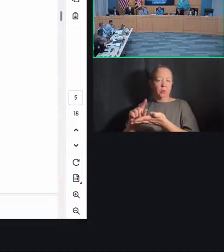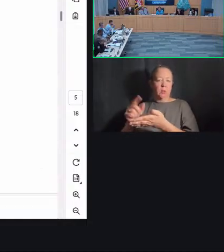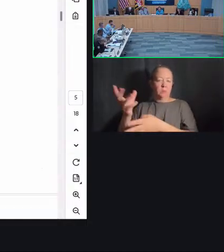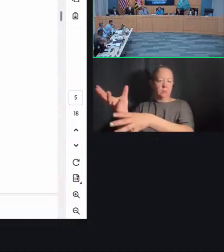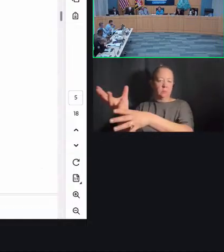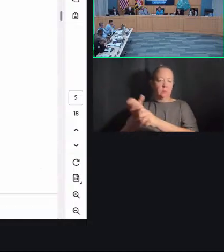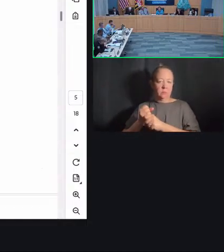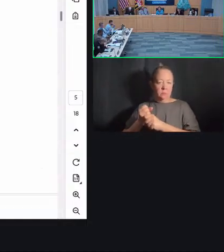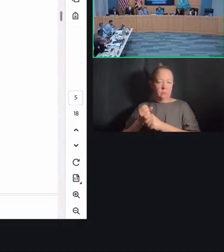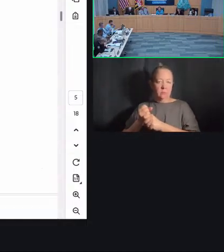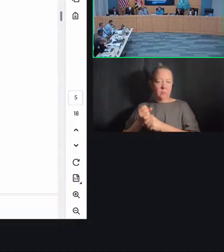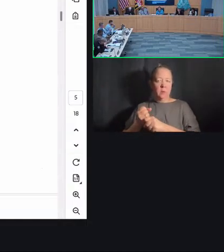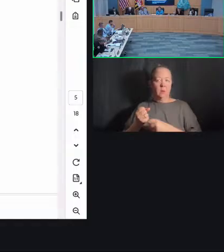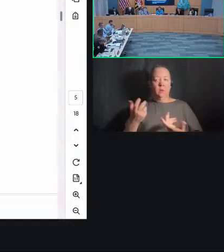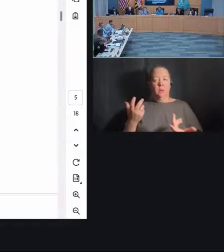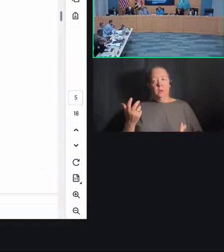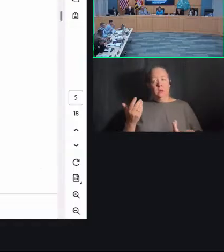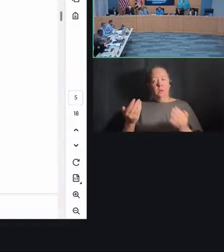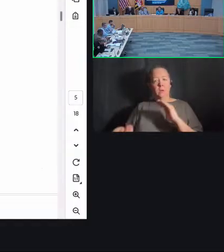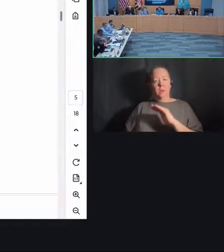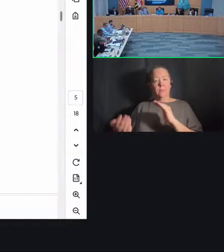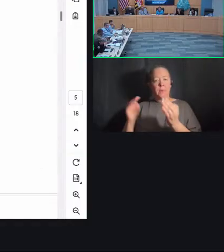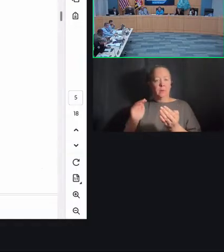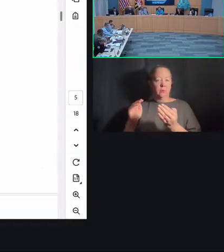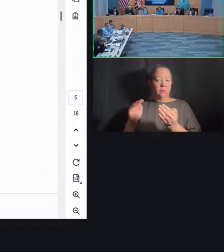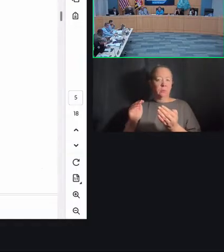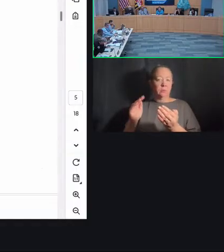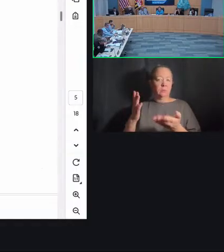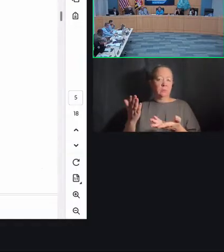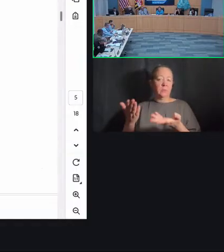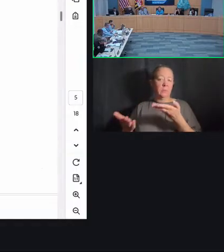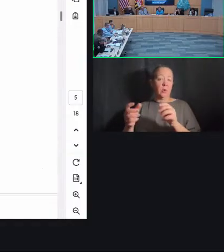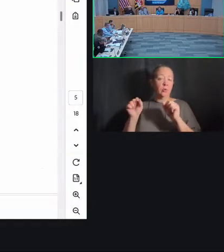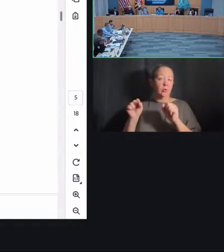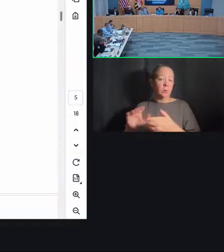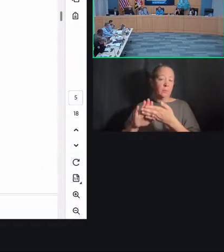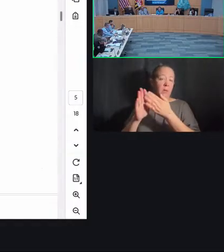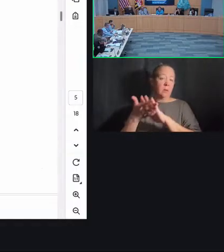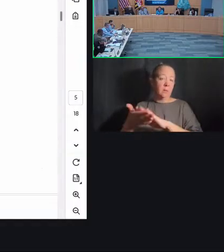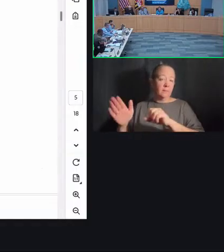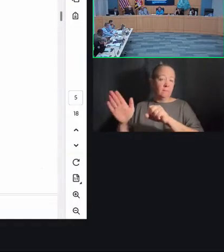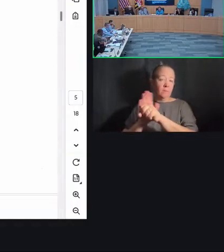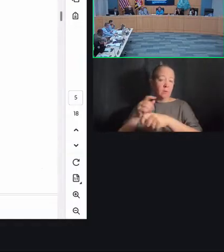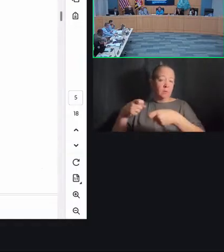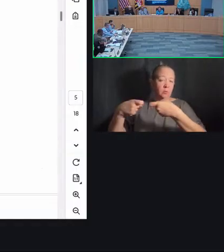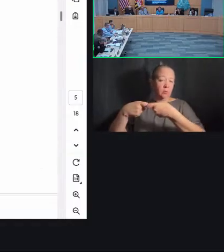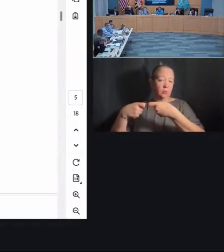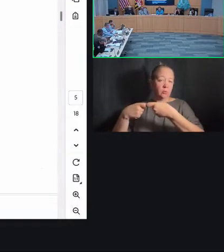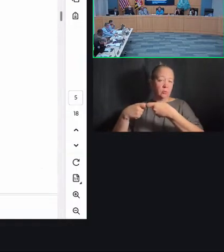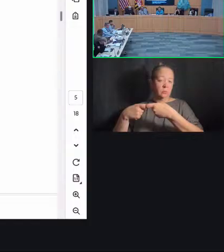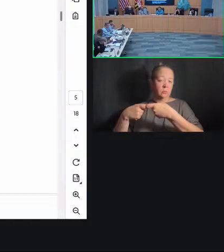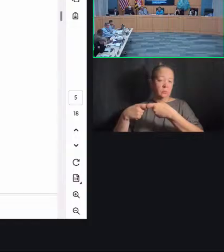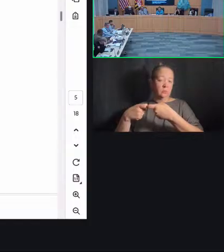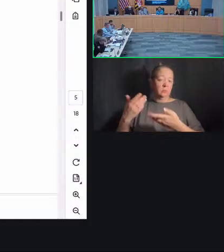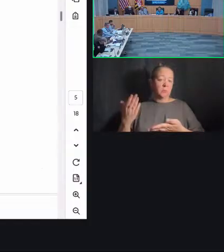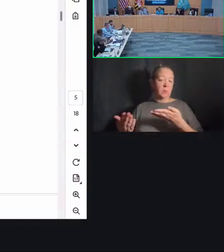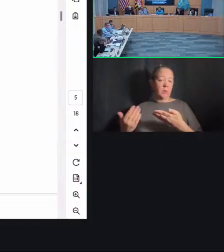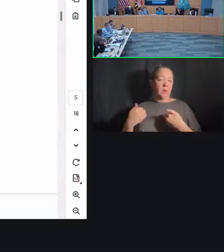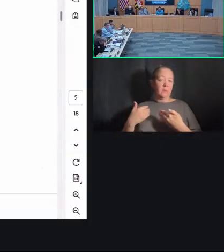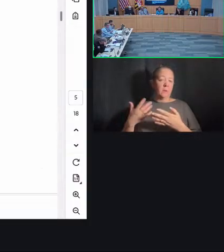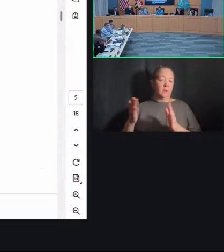whether it could be entirely digital, and whether, if there's a sort of a small enough response to